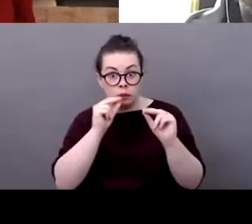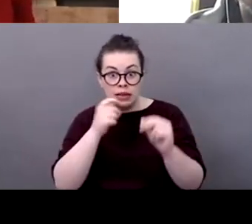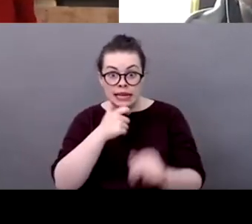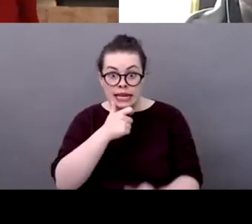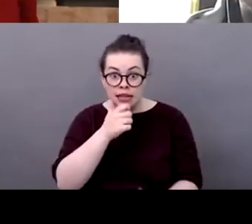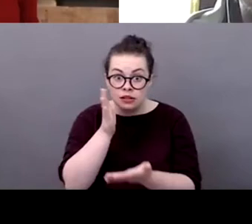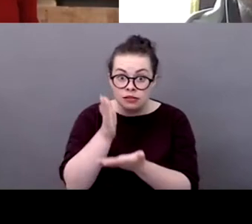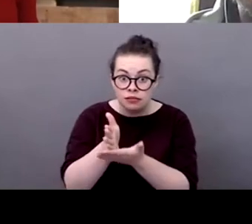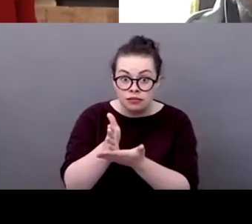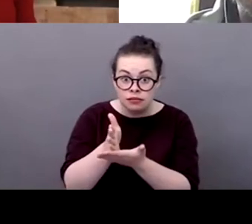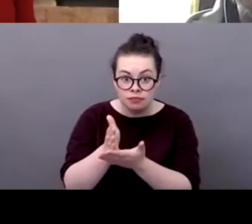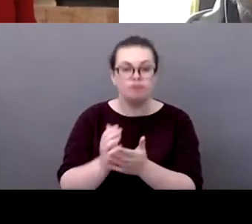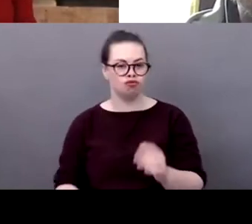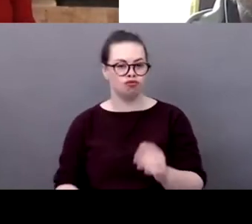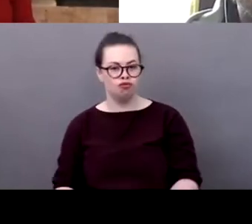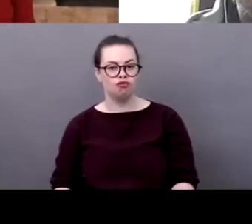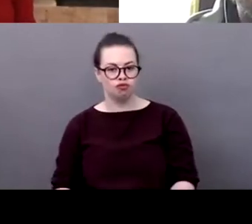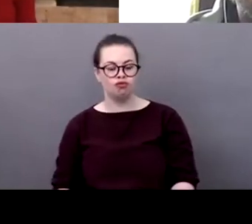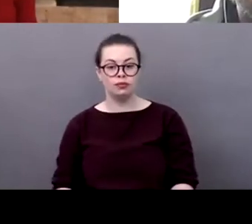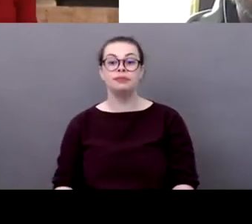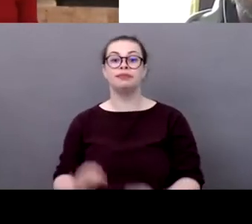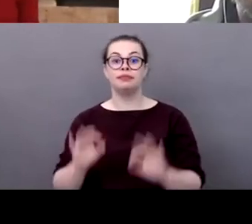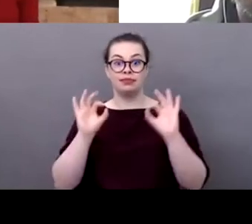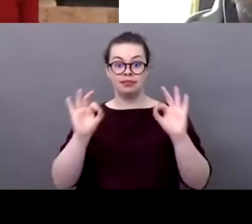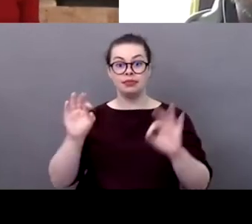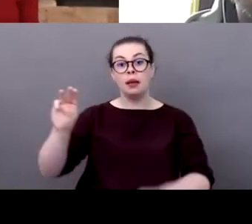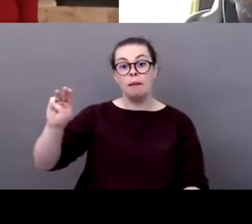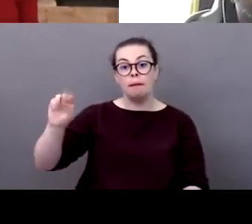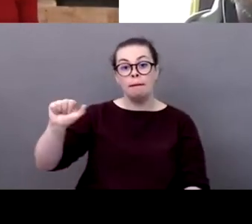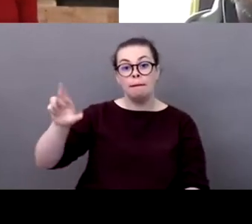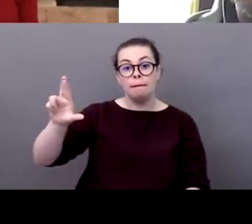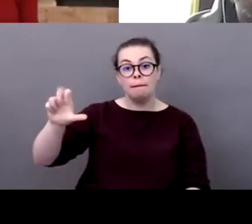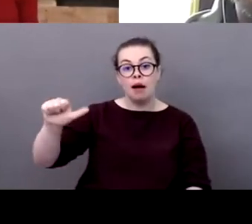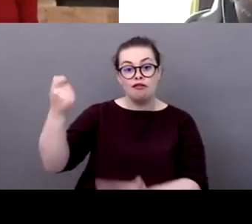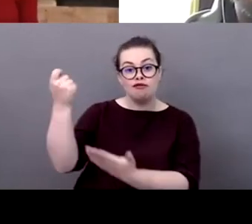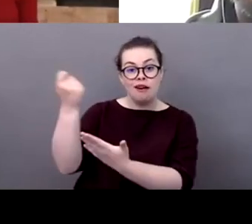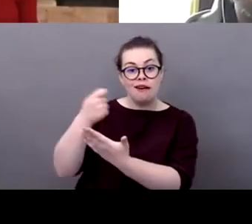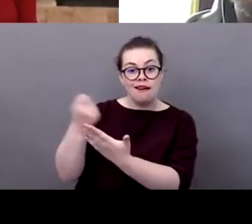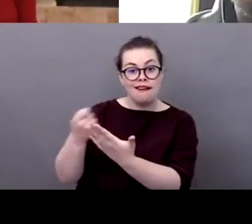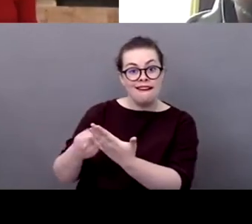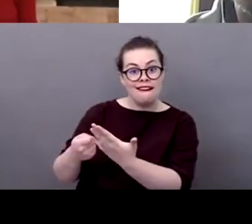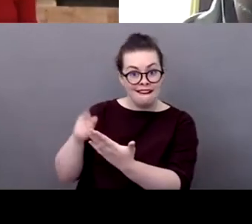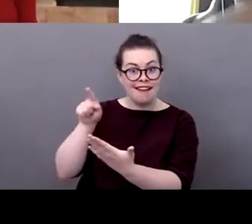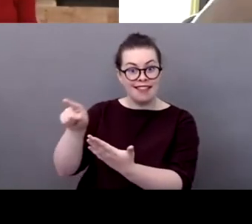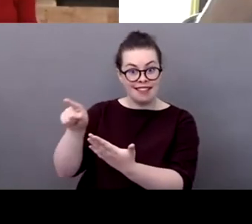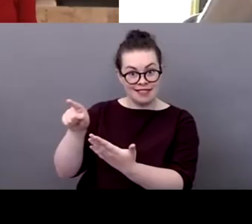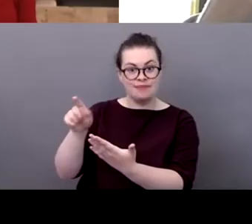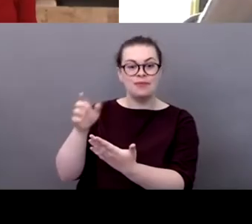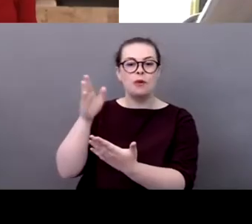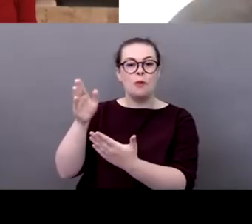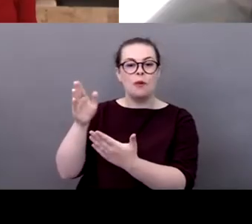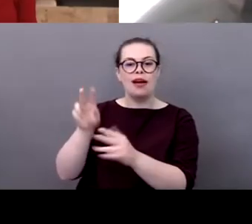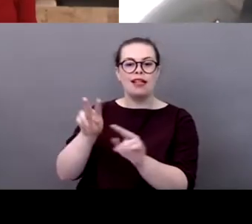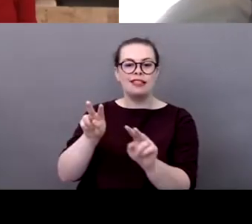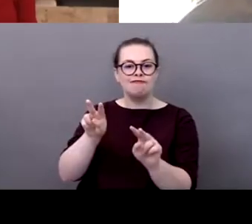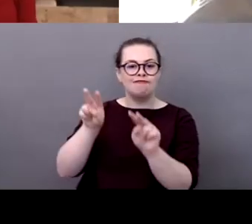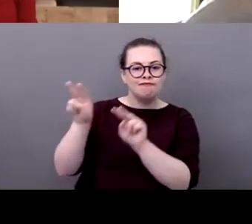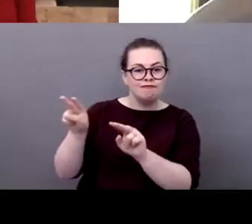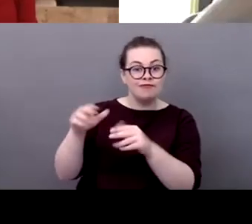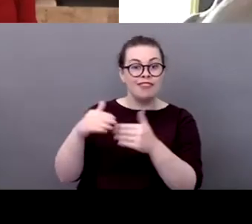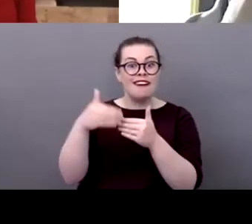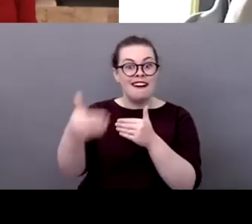just remind you that Mara is preparing some sketches, some drawings for us. We're going to have a look at the end of the